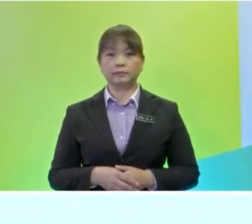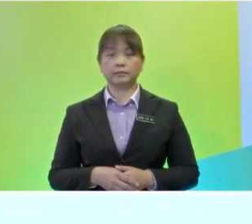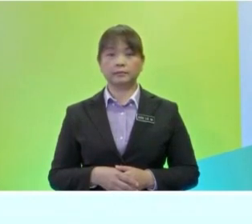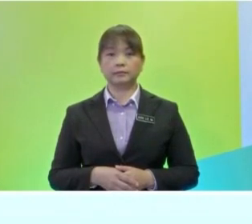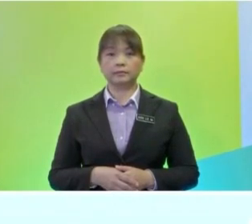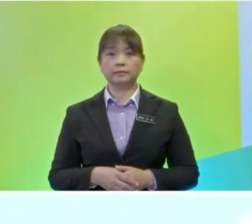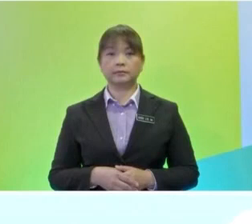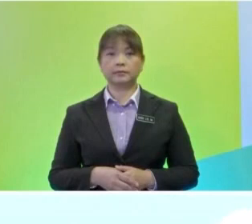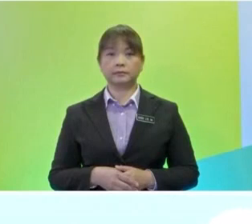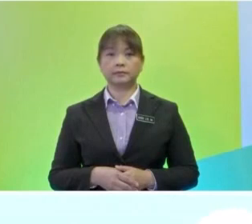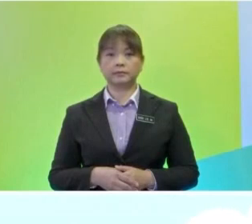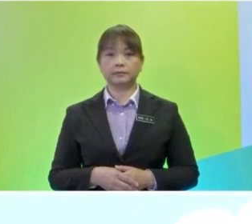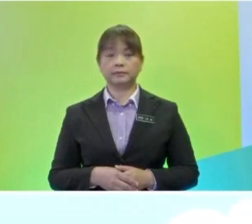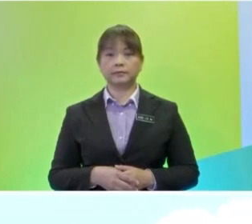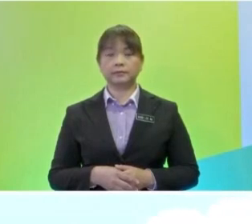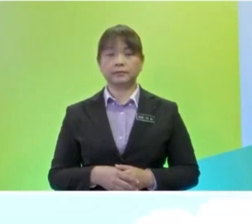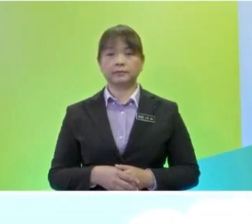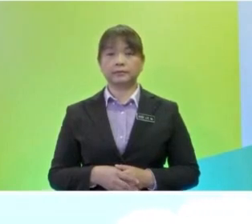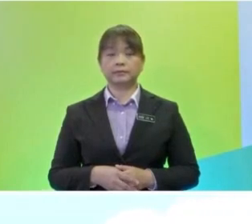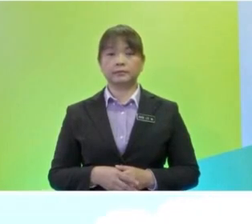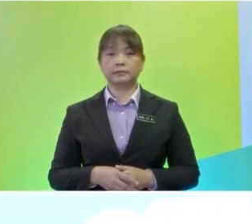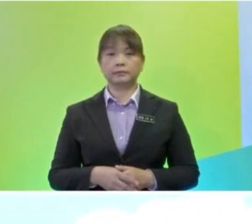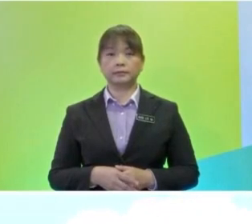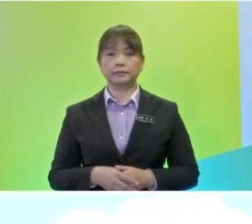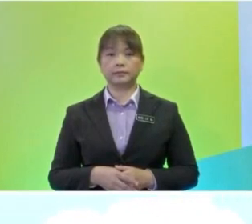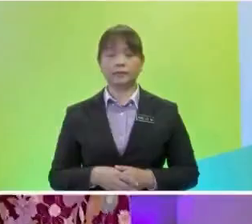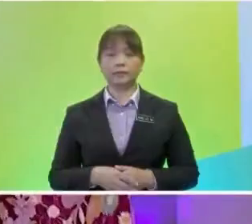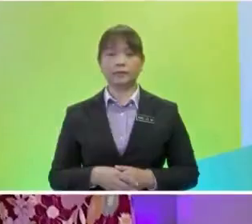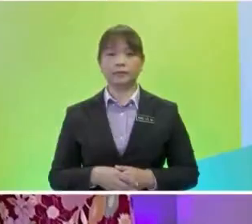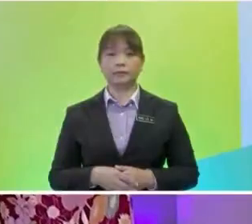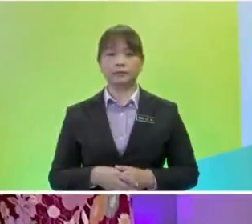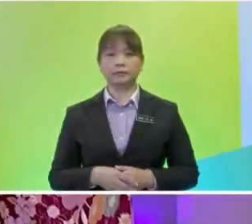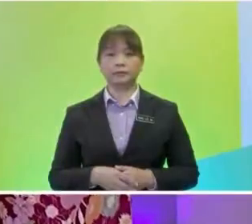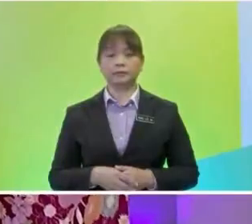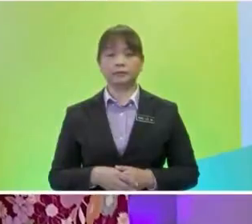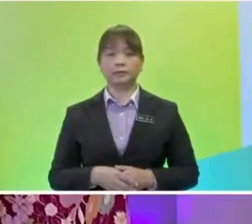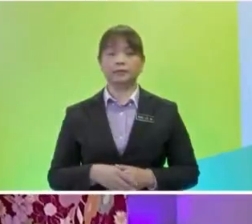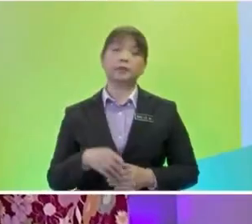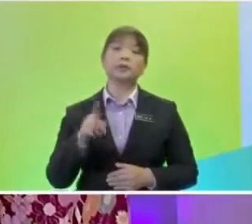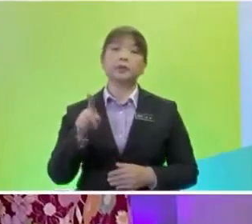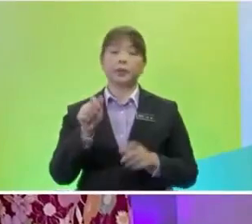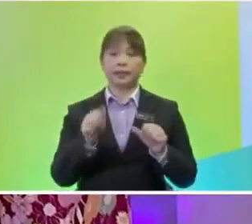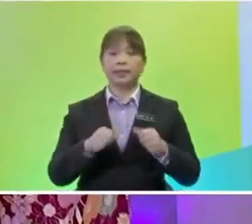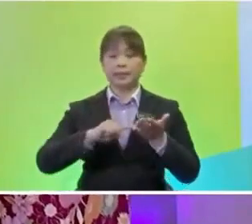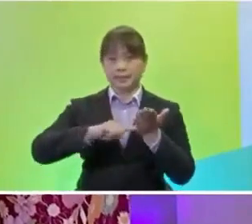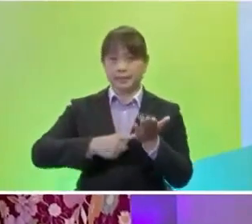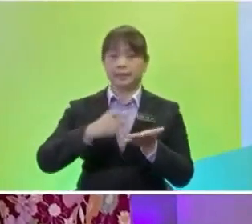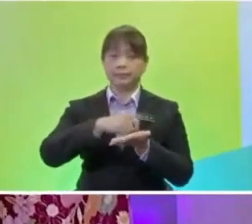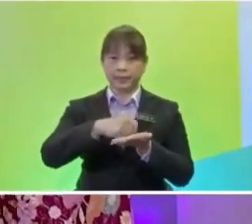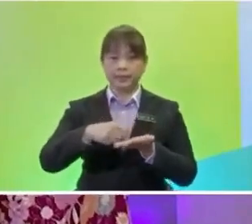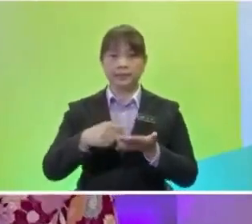Amar will write the last sentence for the paragraph. Okay, so you can start writing now. Okay. While